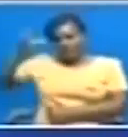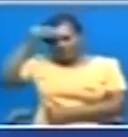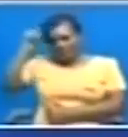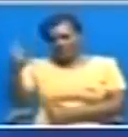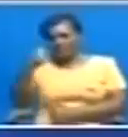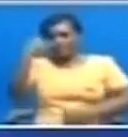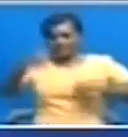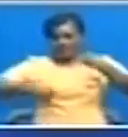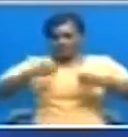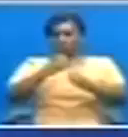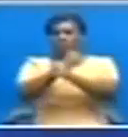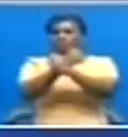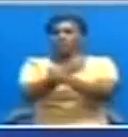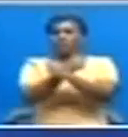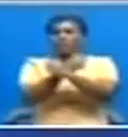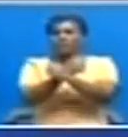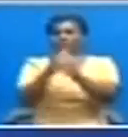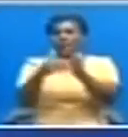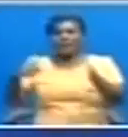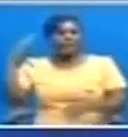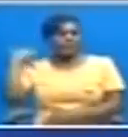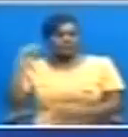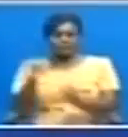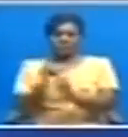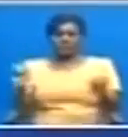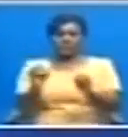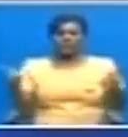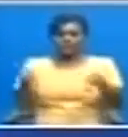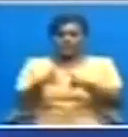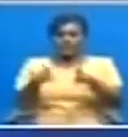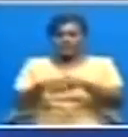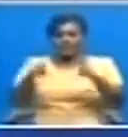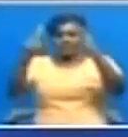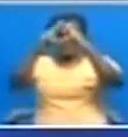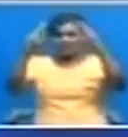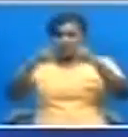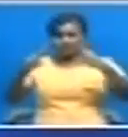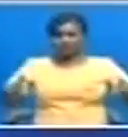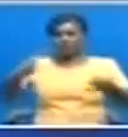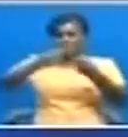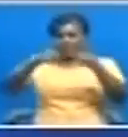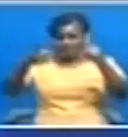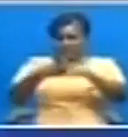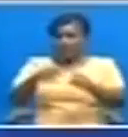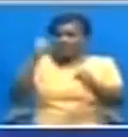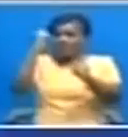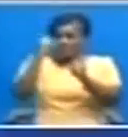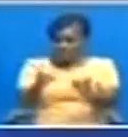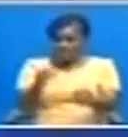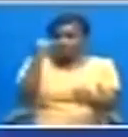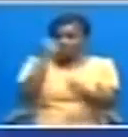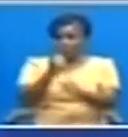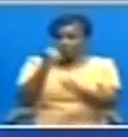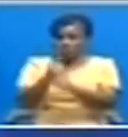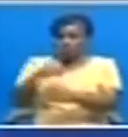not enjoy immunity for crimes committed in Kenyan soil. As with international standard, a British soldier who commits a crime on Kenyan soil